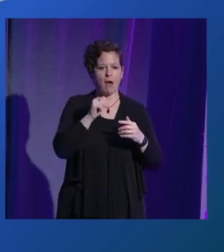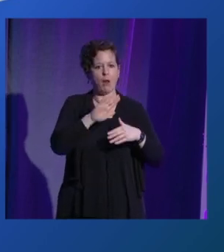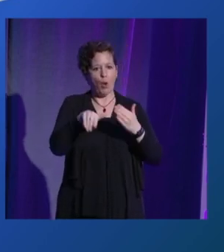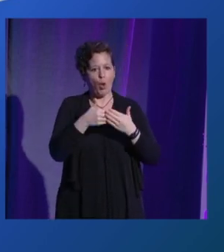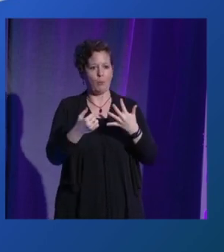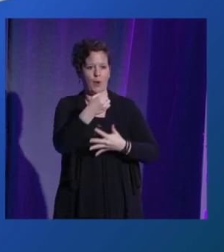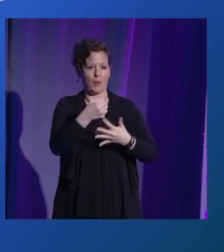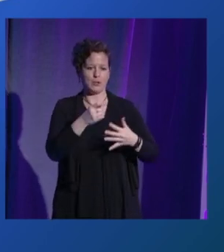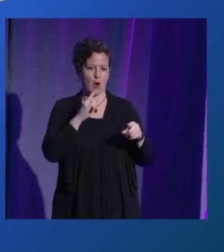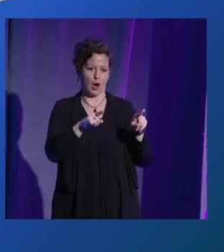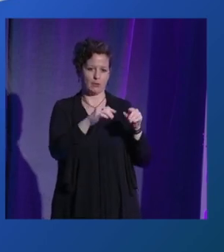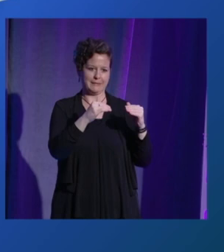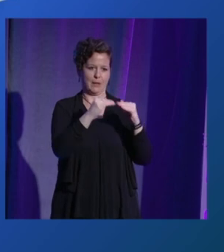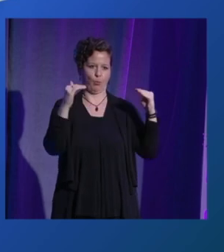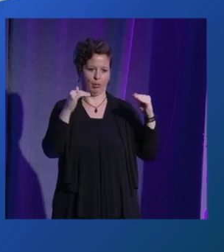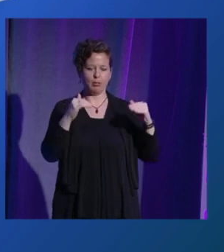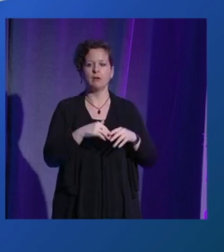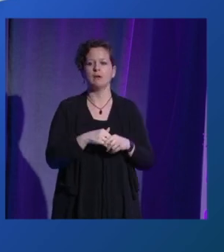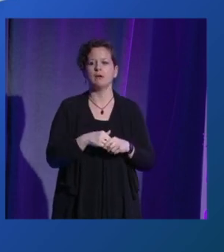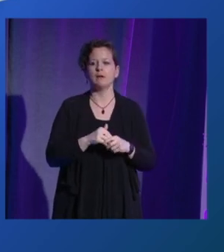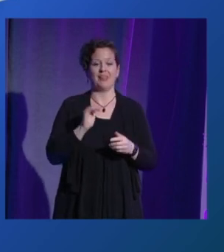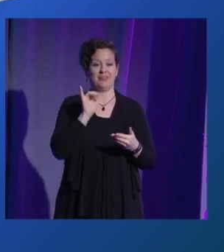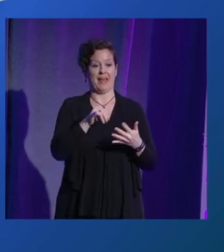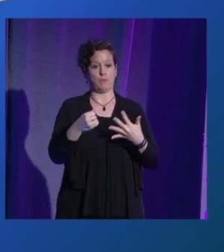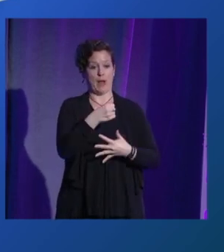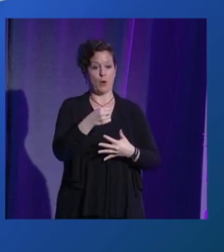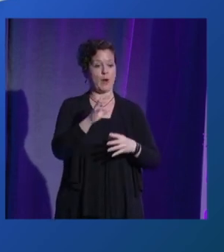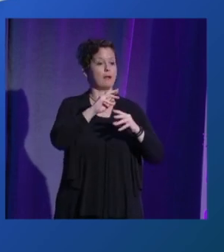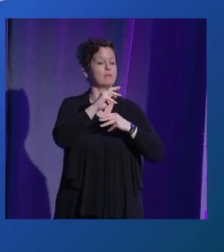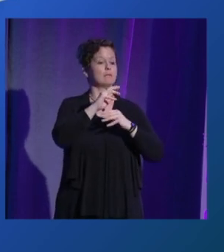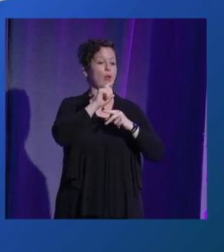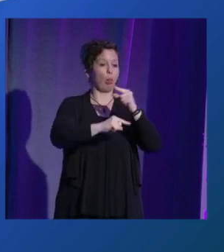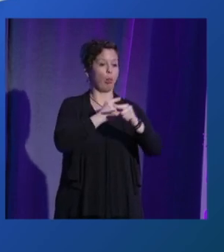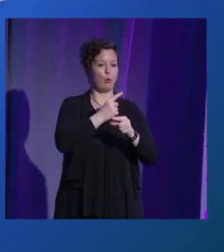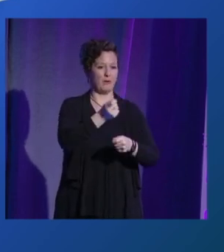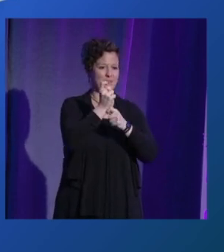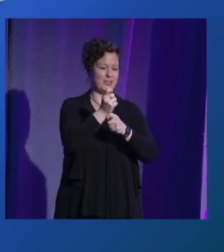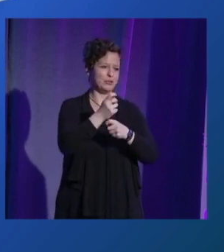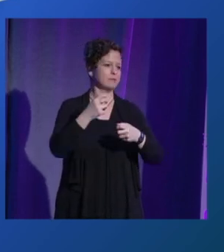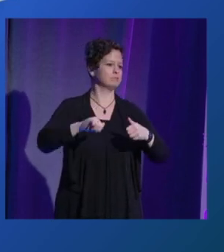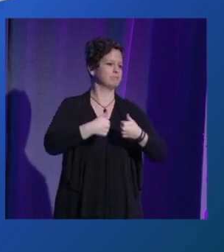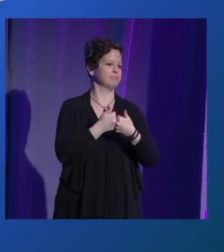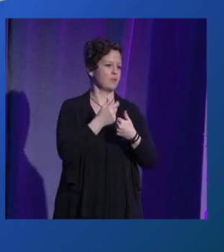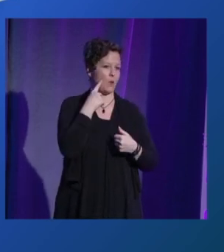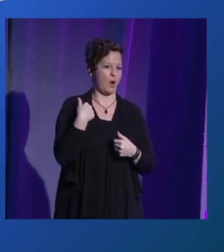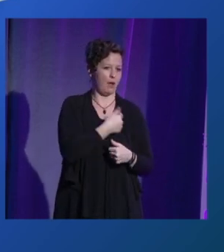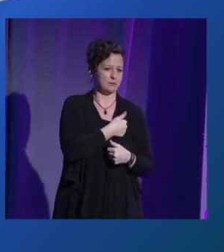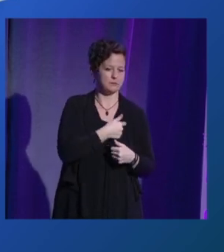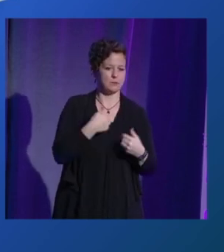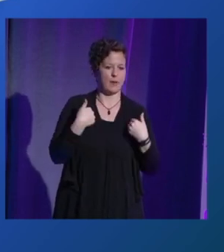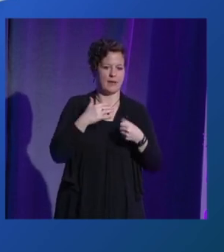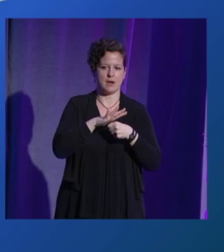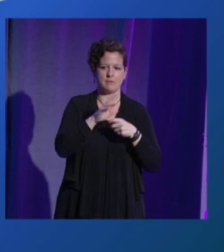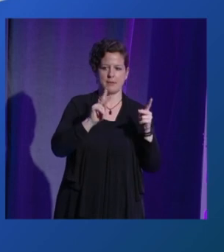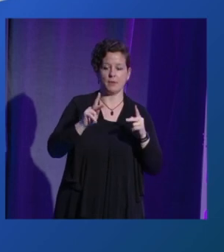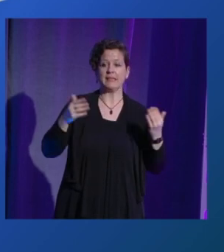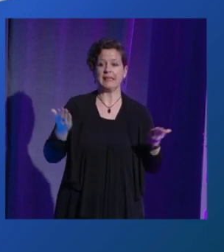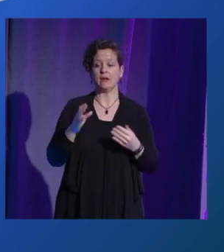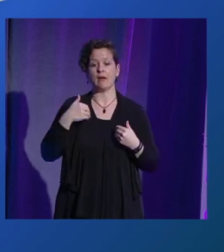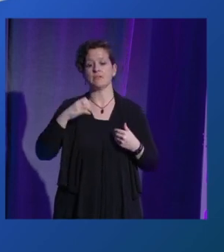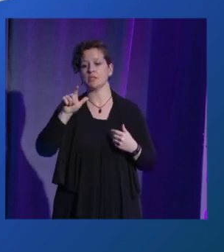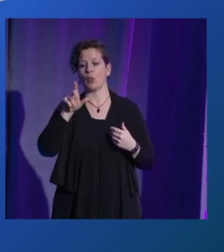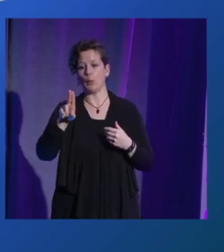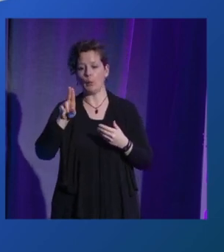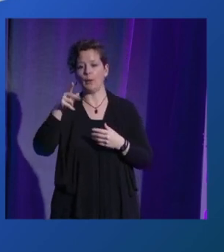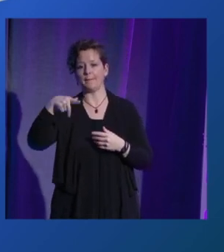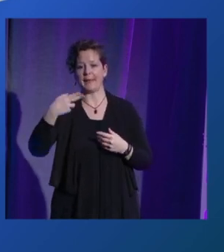trouble um effectively Staffing we've worked with the inter agency we had a rep here it's a slooh PhD Sean harling